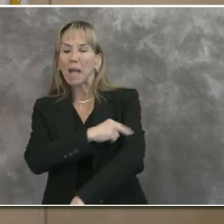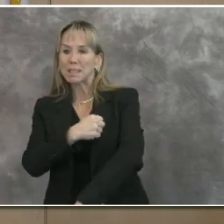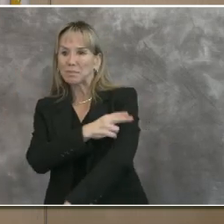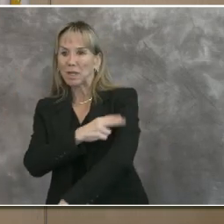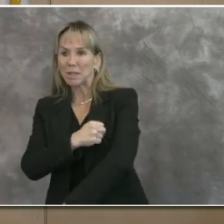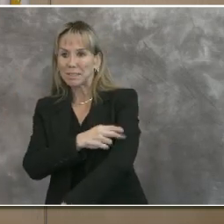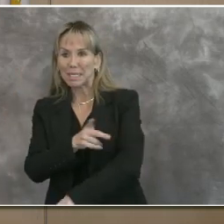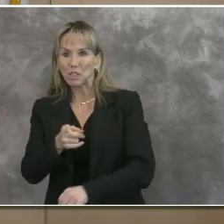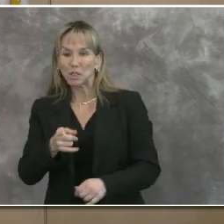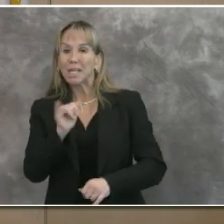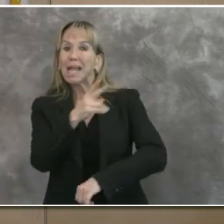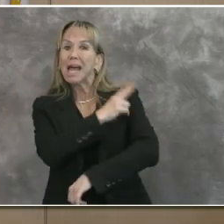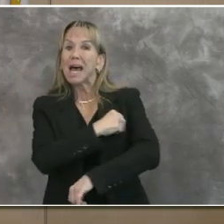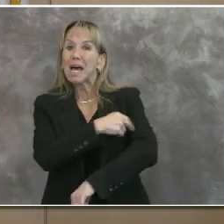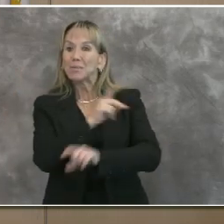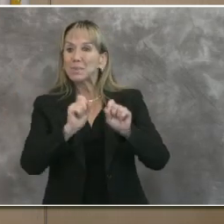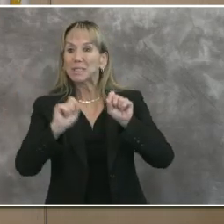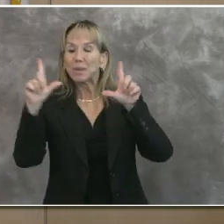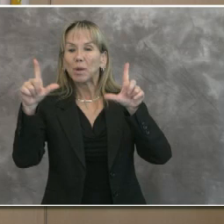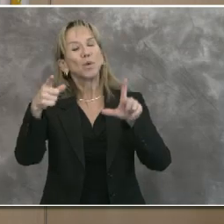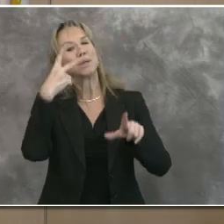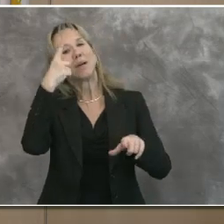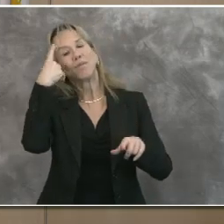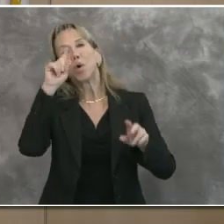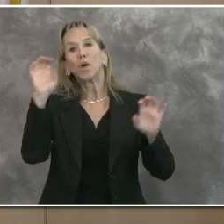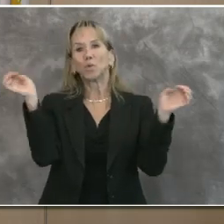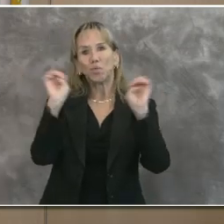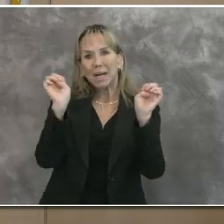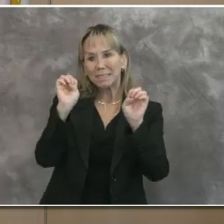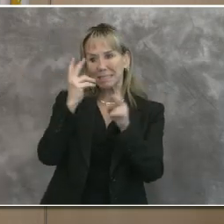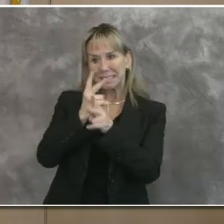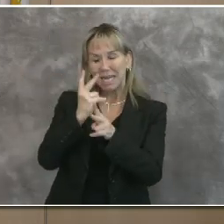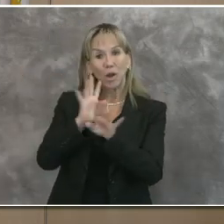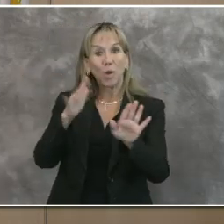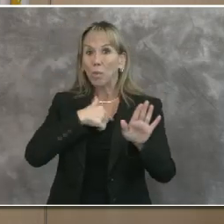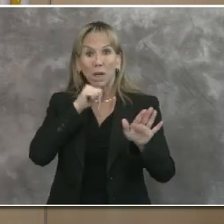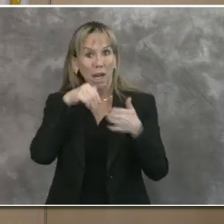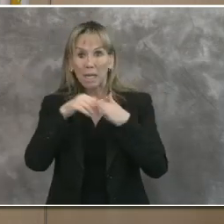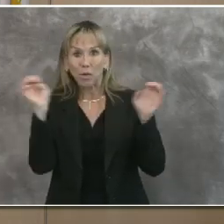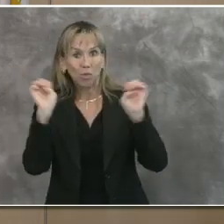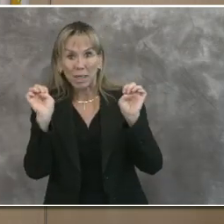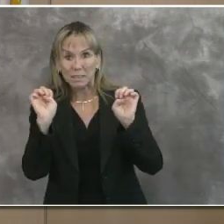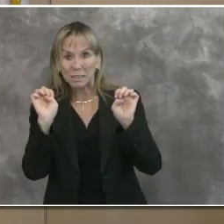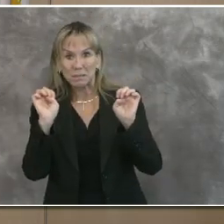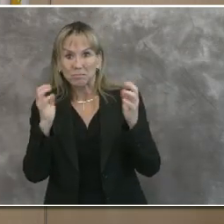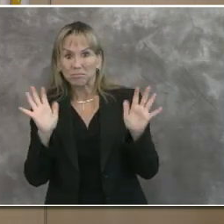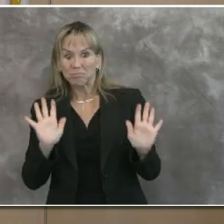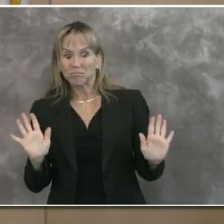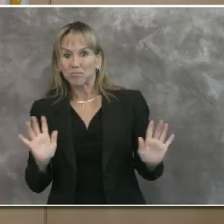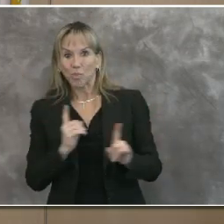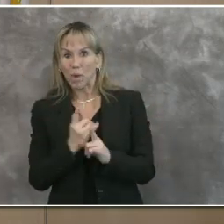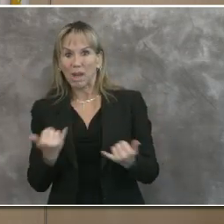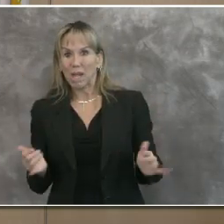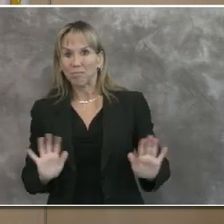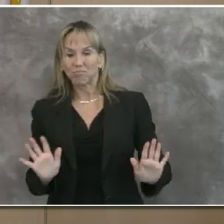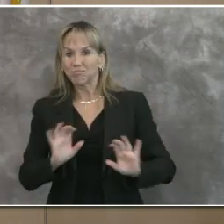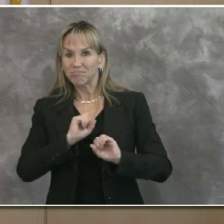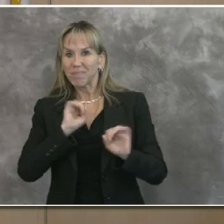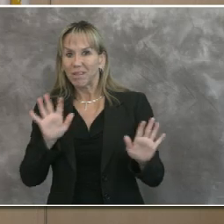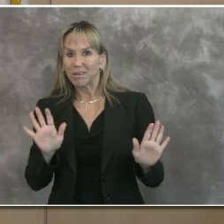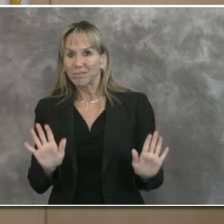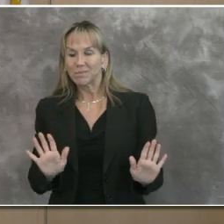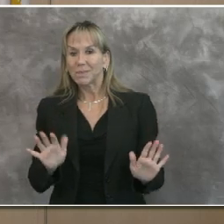for the crisis care. So we are not in a crisis care situation. We